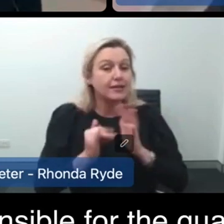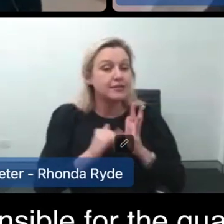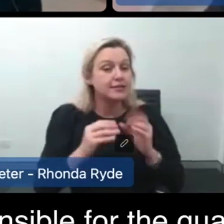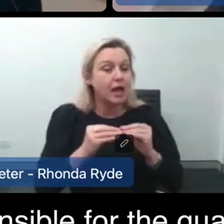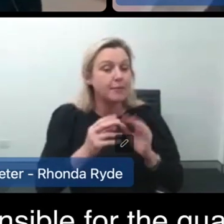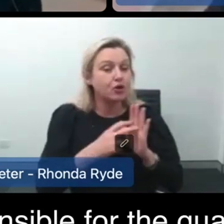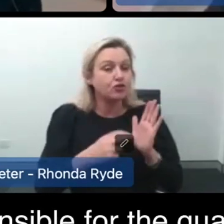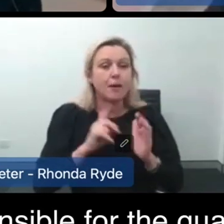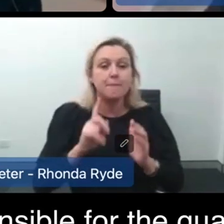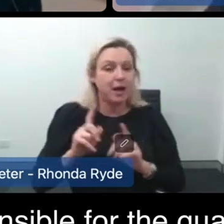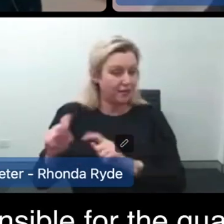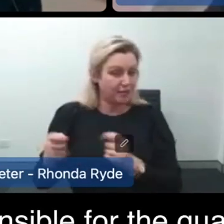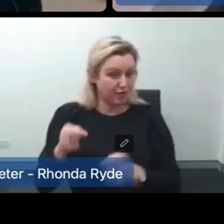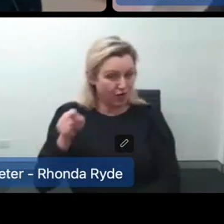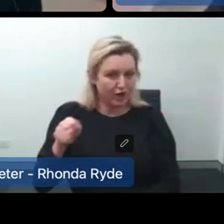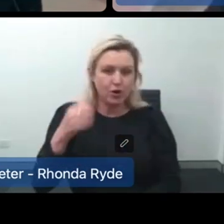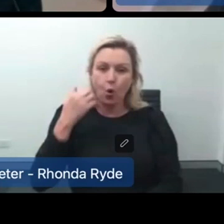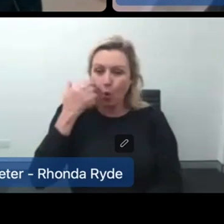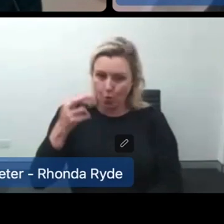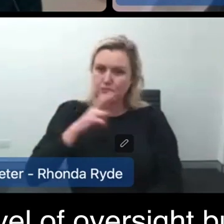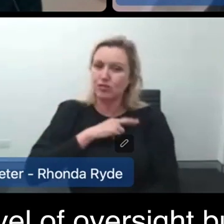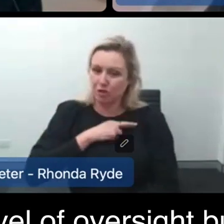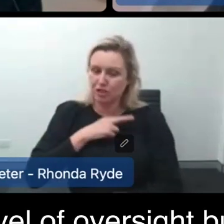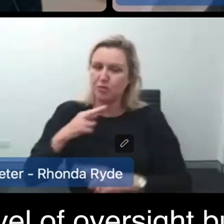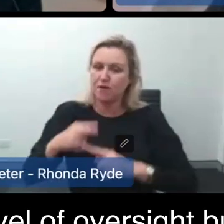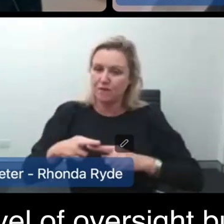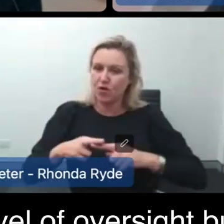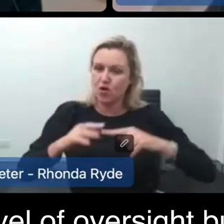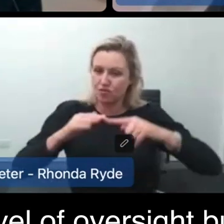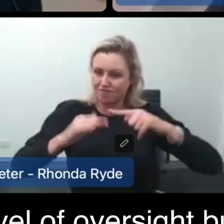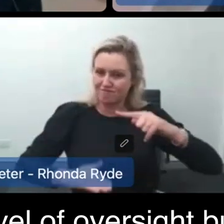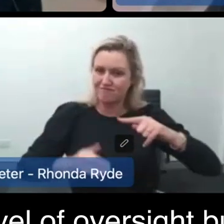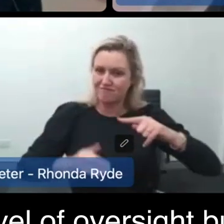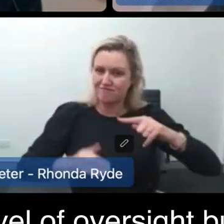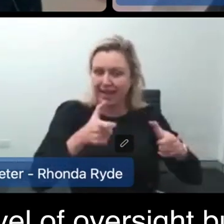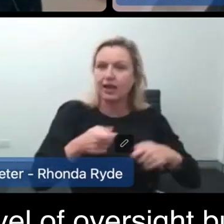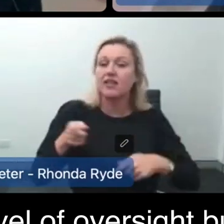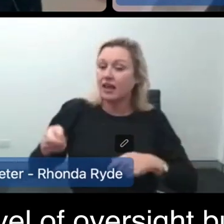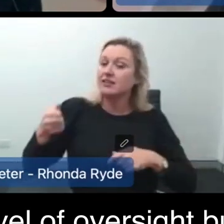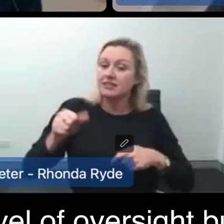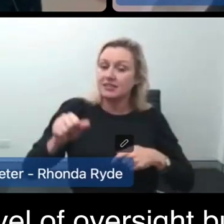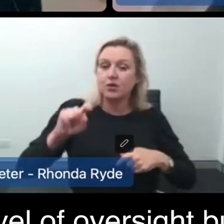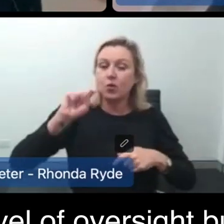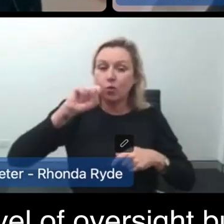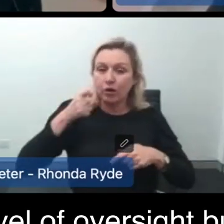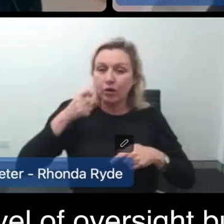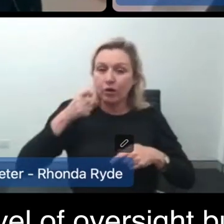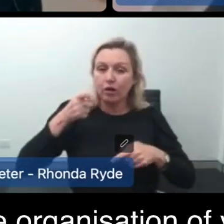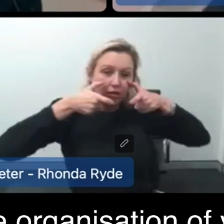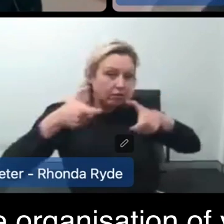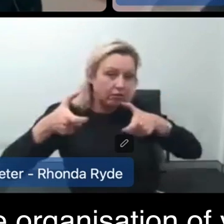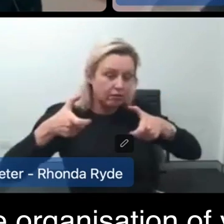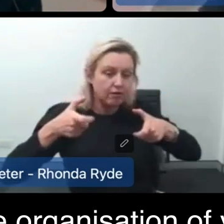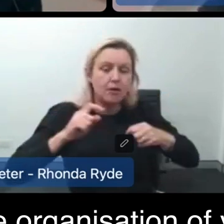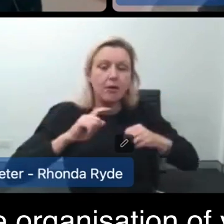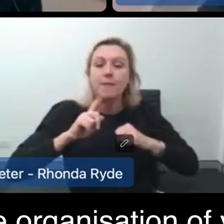provider always remains responsible for the quality of that care. So they will still be doing a level of oversight, but